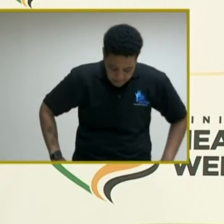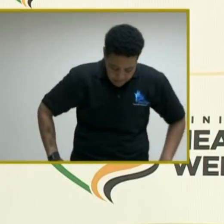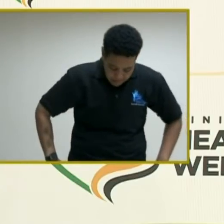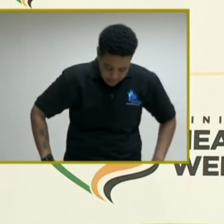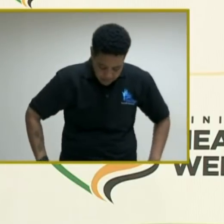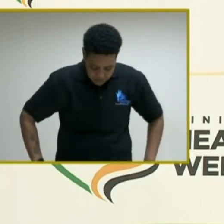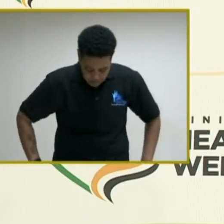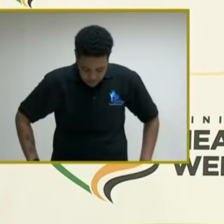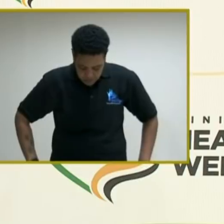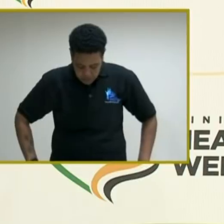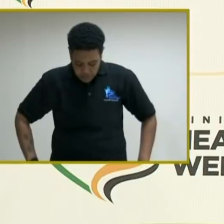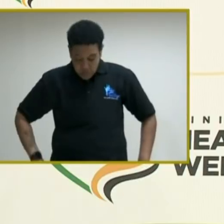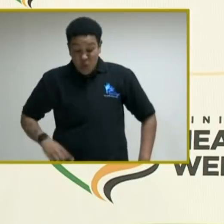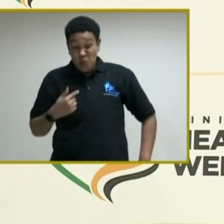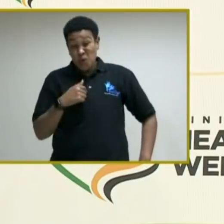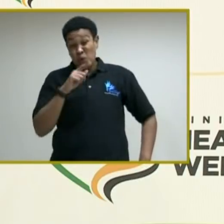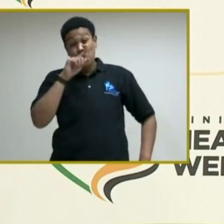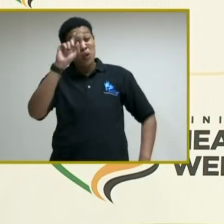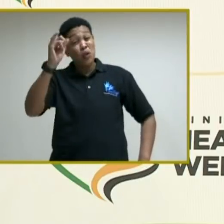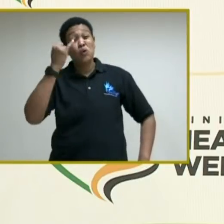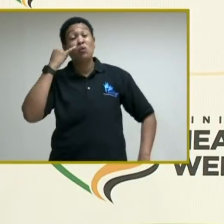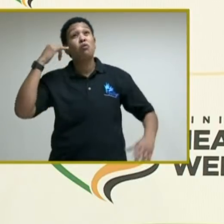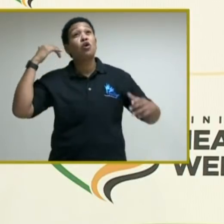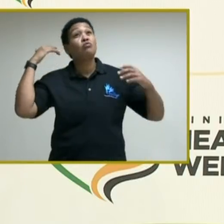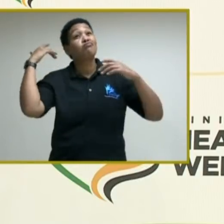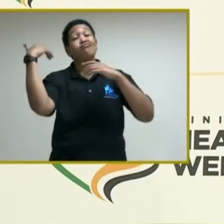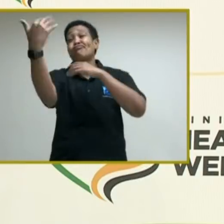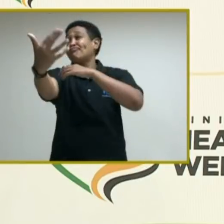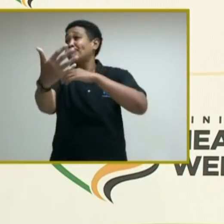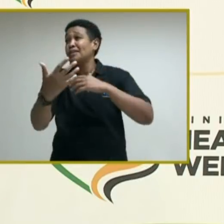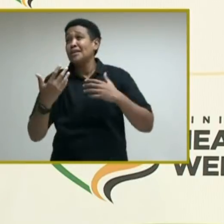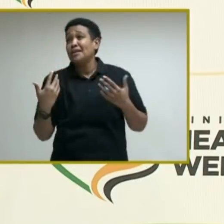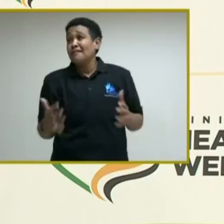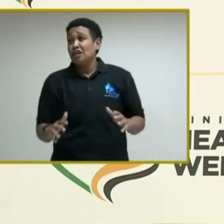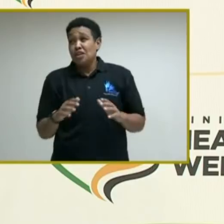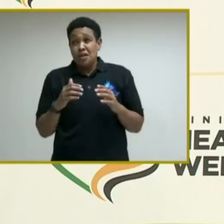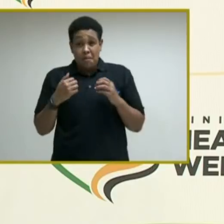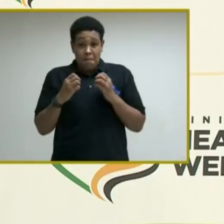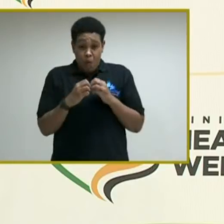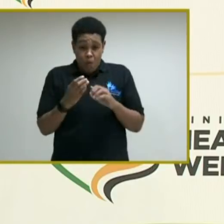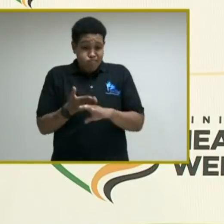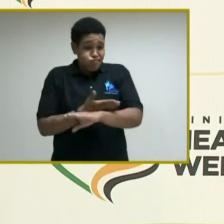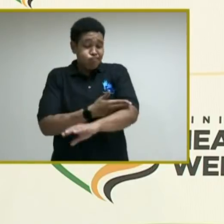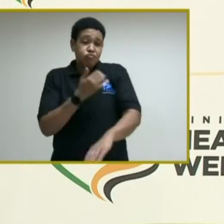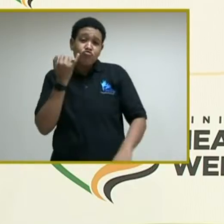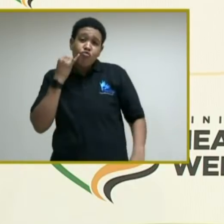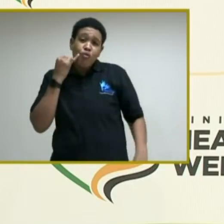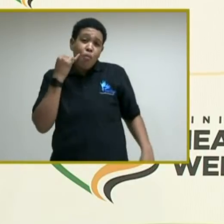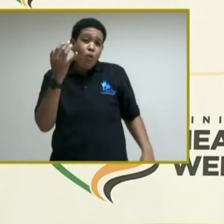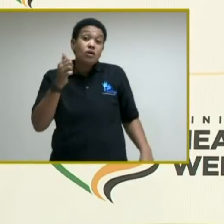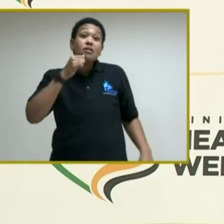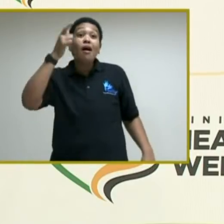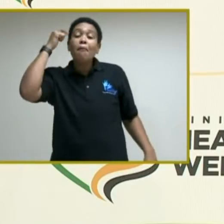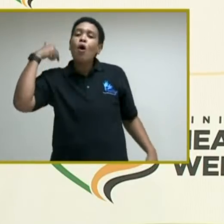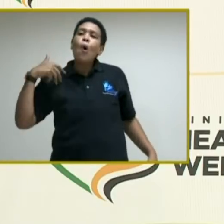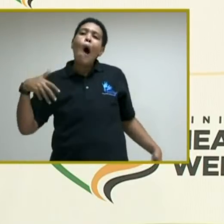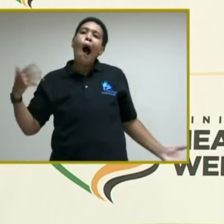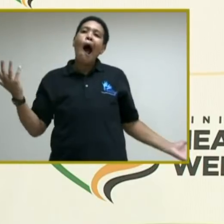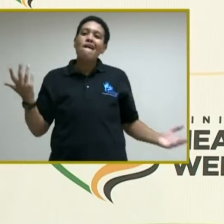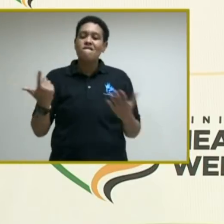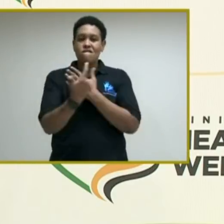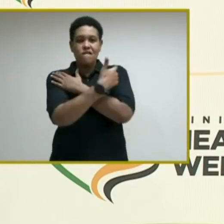We really ought to be ahead and be making more progress. And it's not because we don't have the